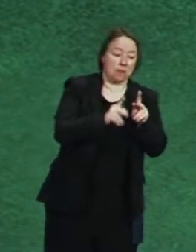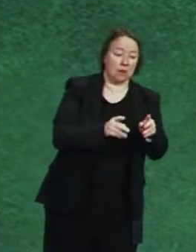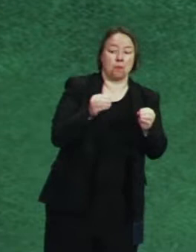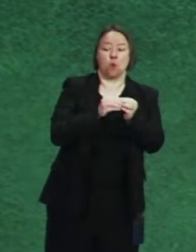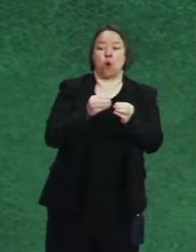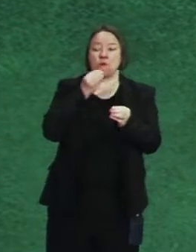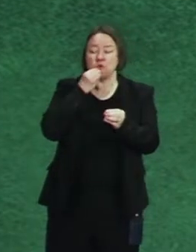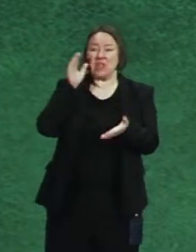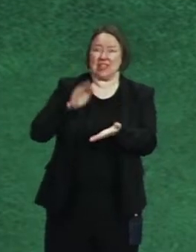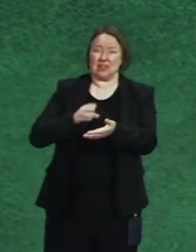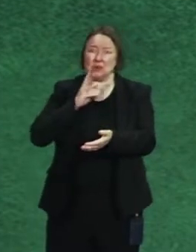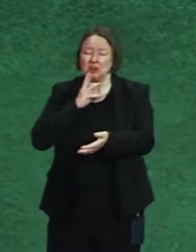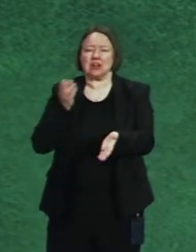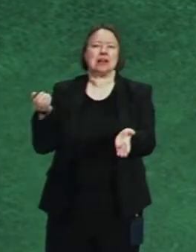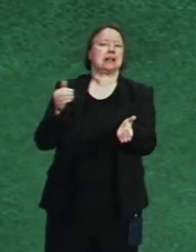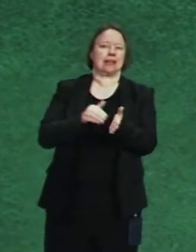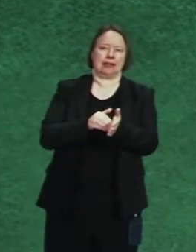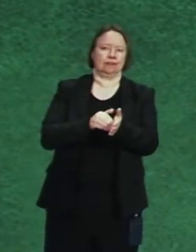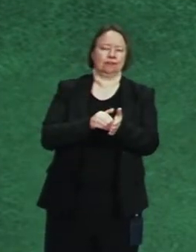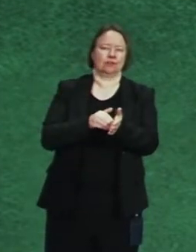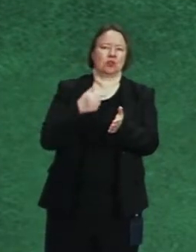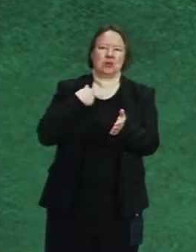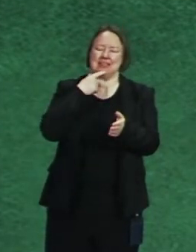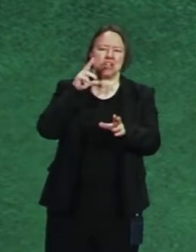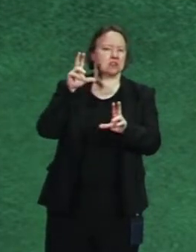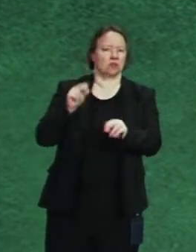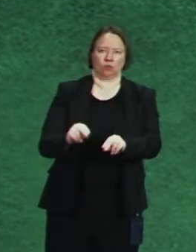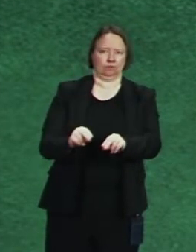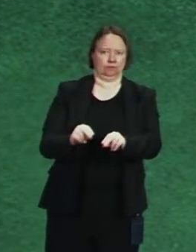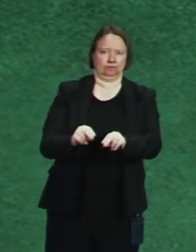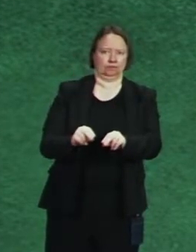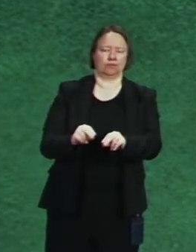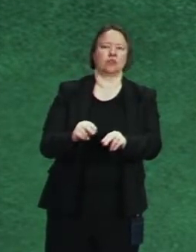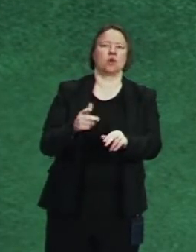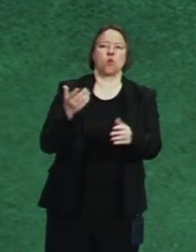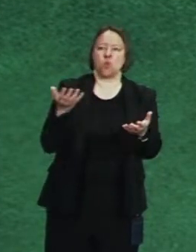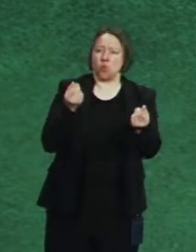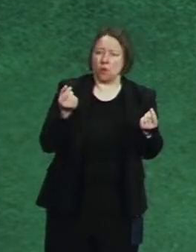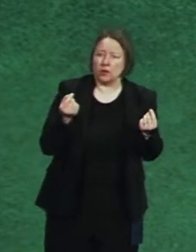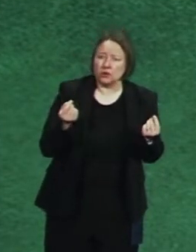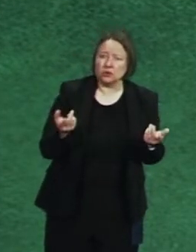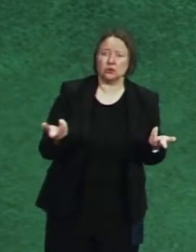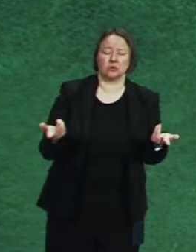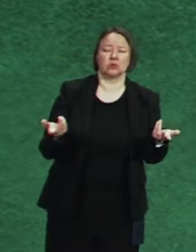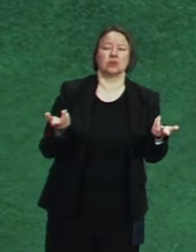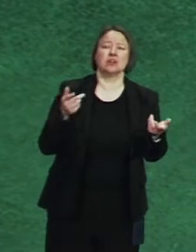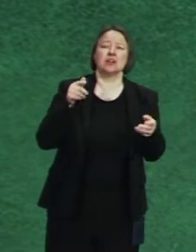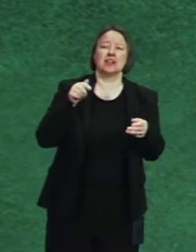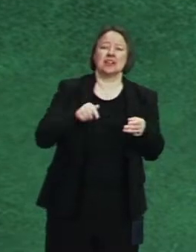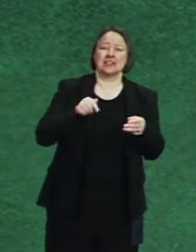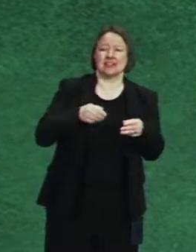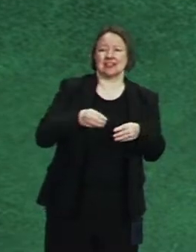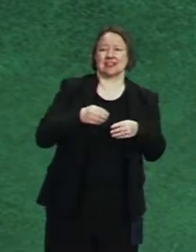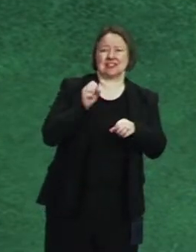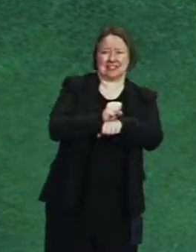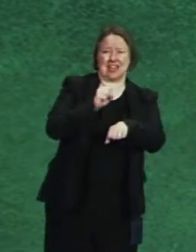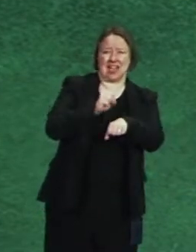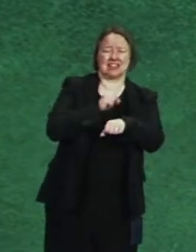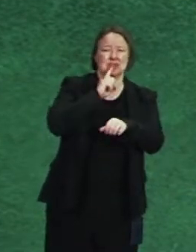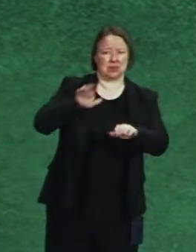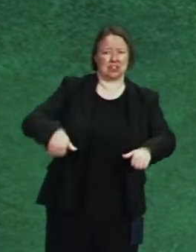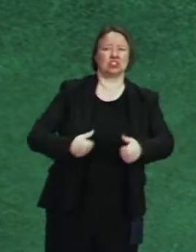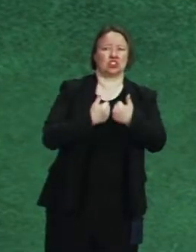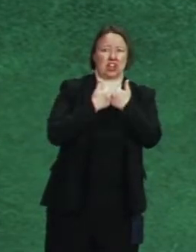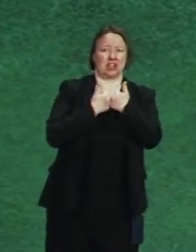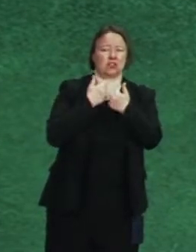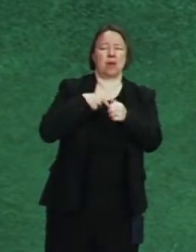water? Again, we answered definitely not. What then could be done? This was the start giving us through the Wege Challenge.